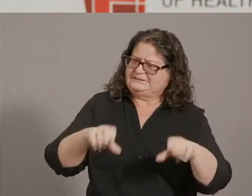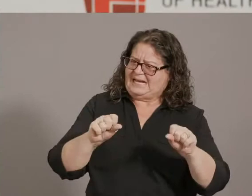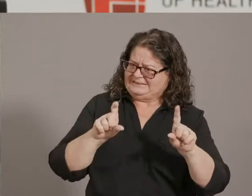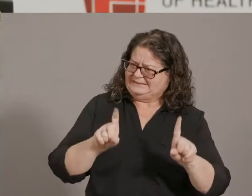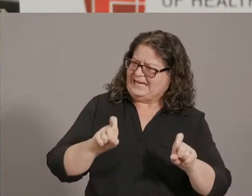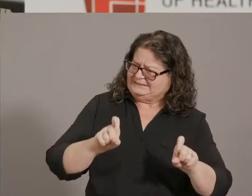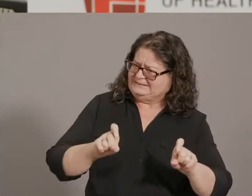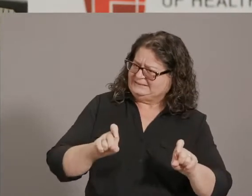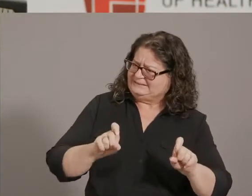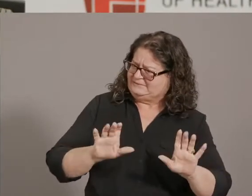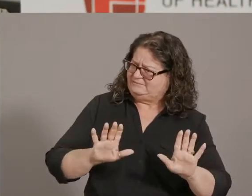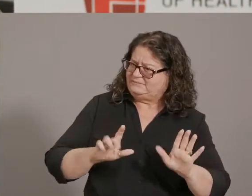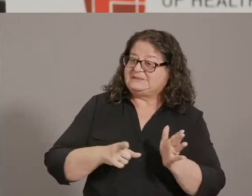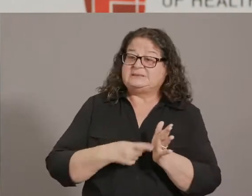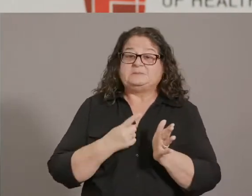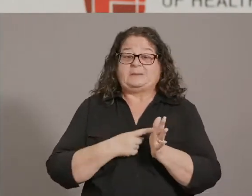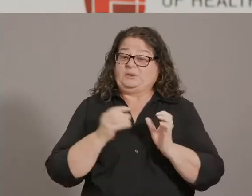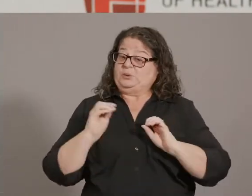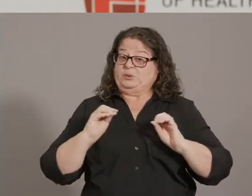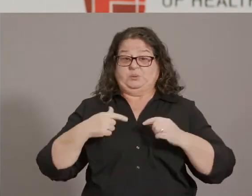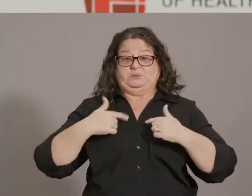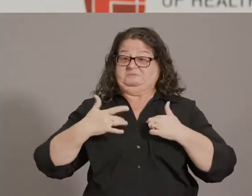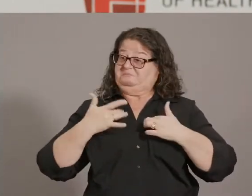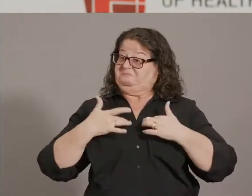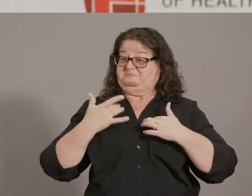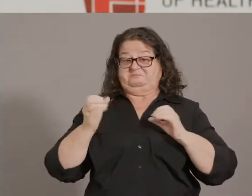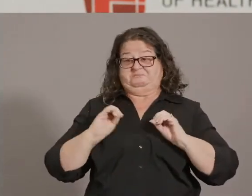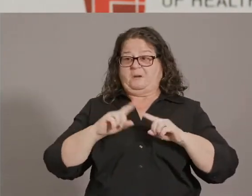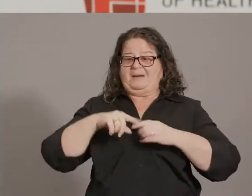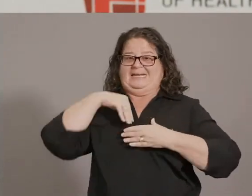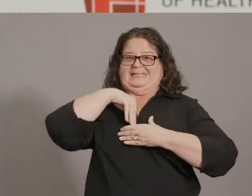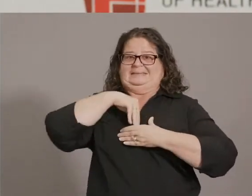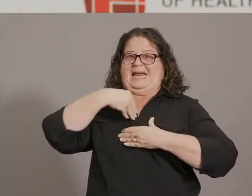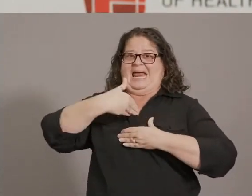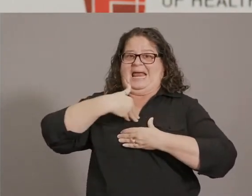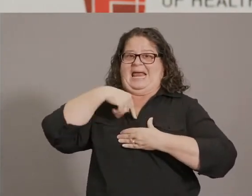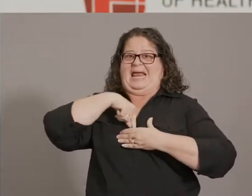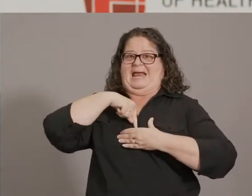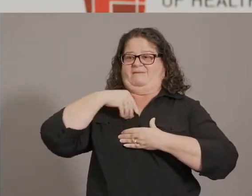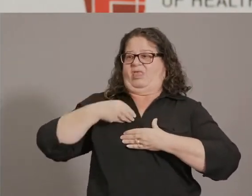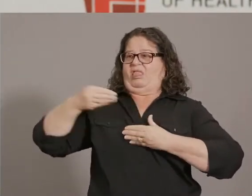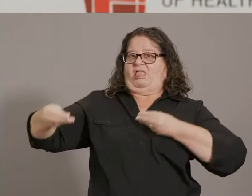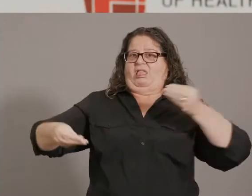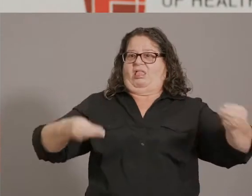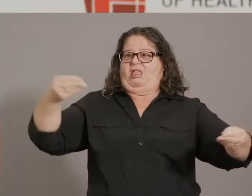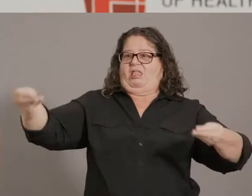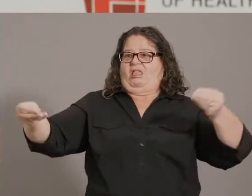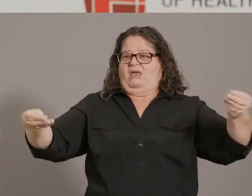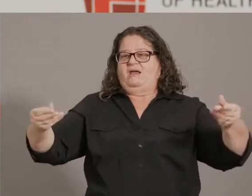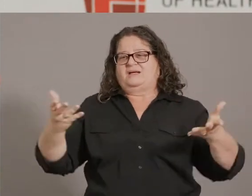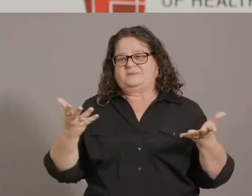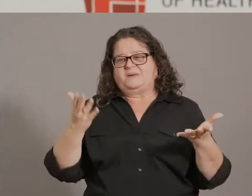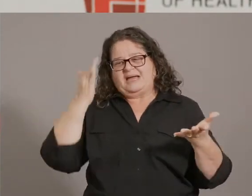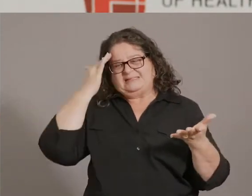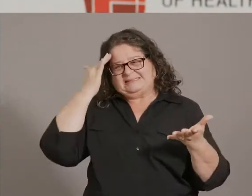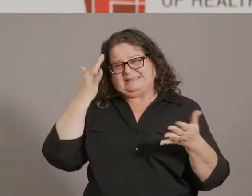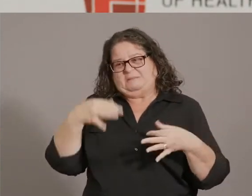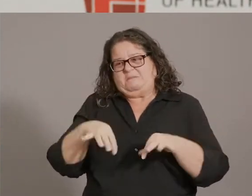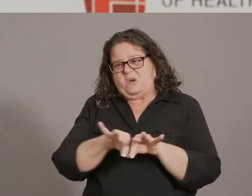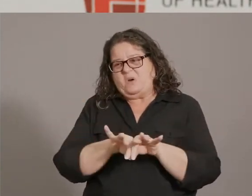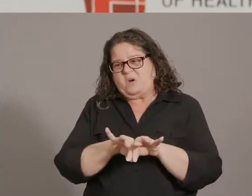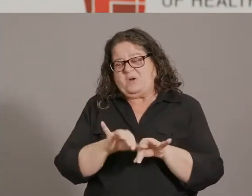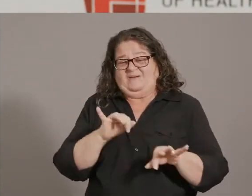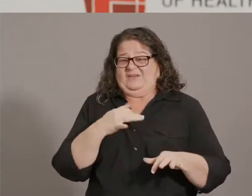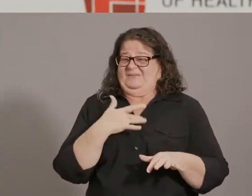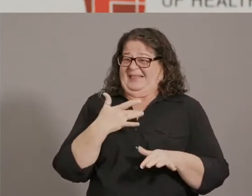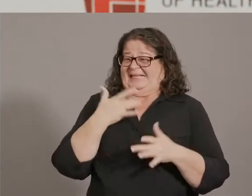asymptomatic spread can happen. If you come down with symptoms, we are aware, no vaccine is